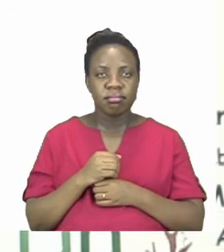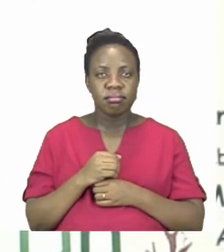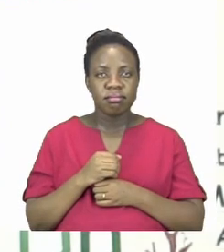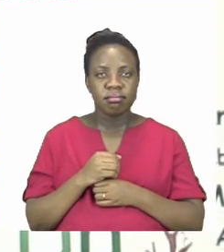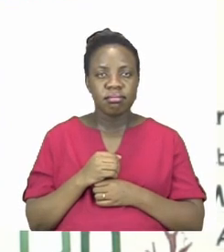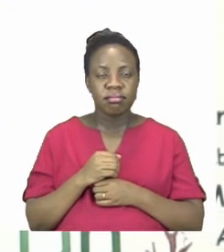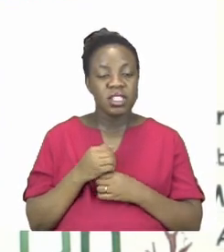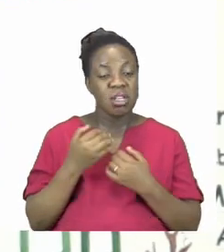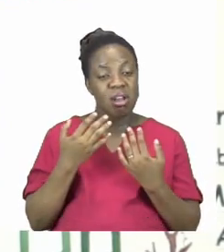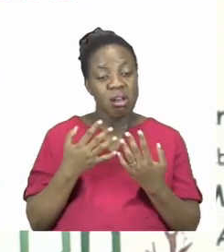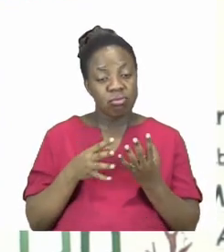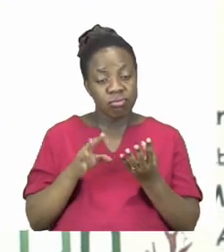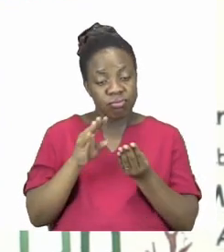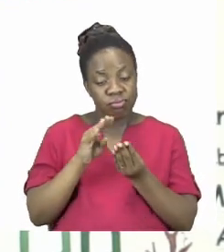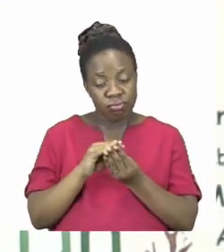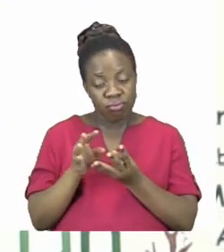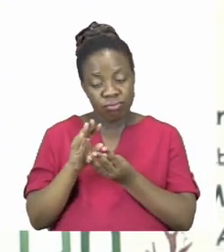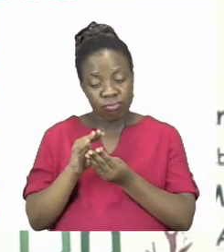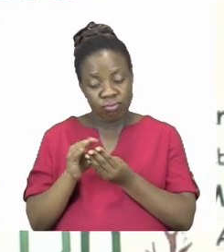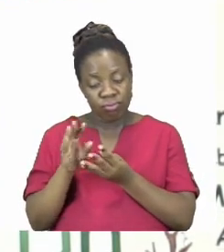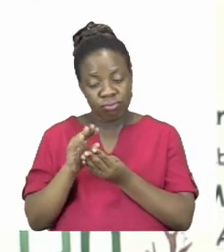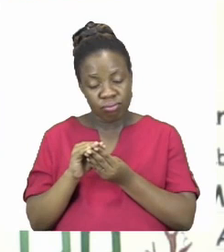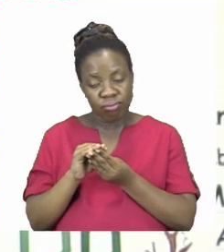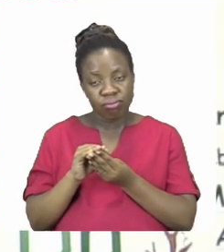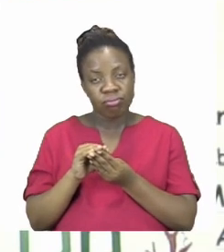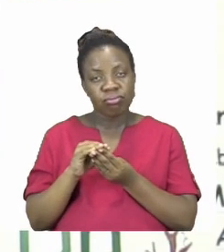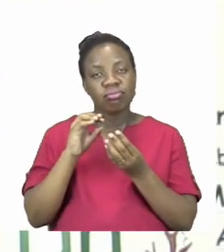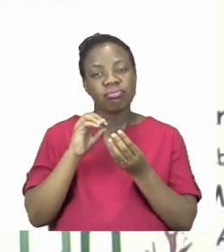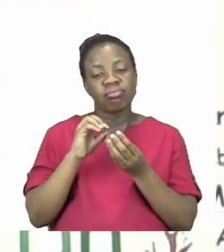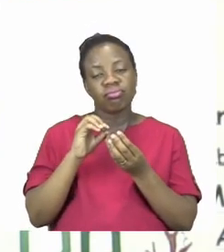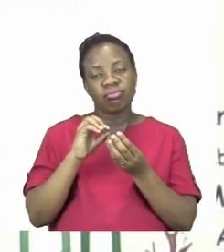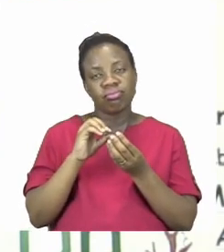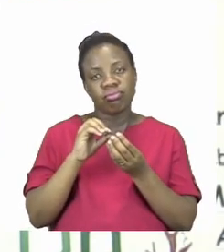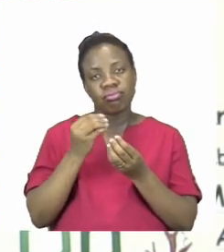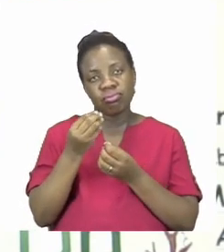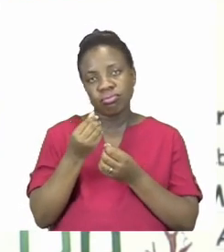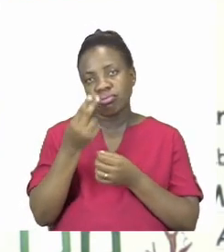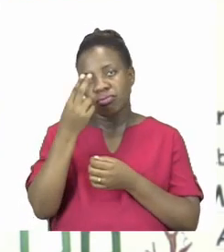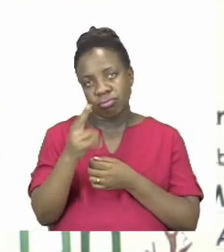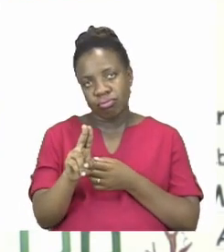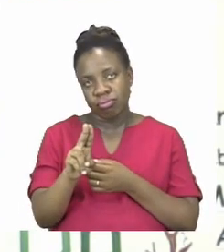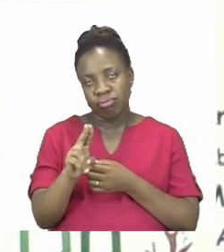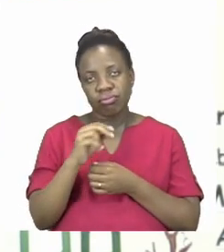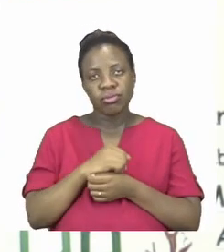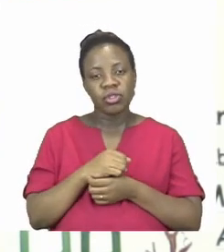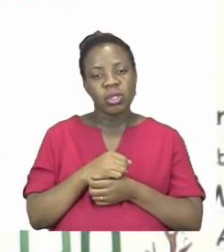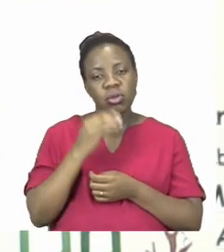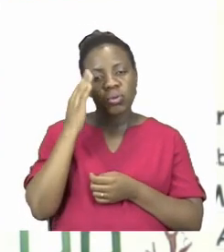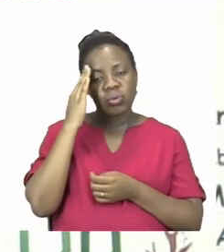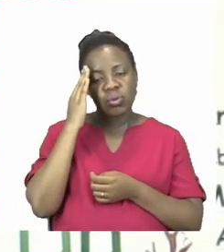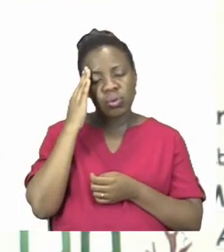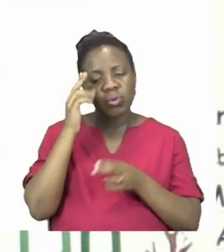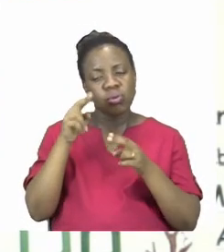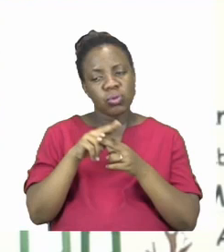just to see how many coins we would need to reach the total amount of money. When you're done, I want you to do the